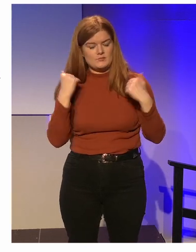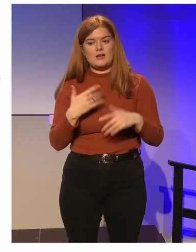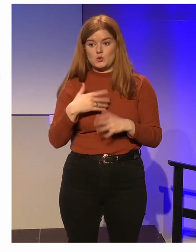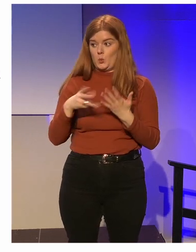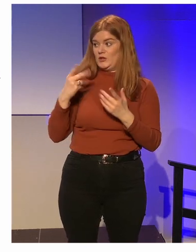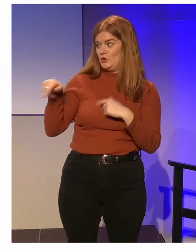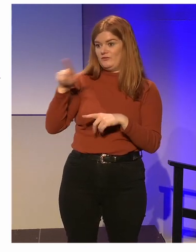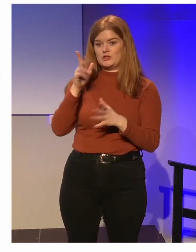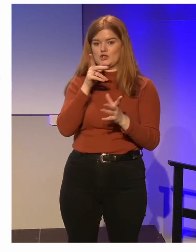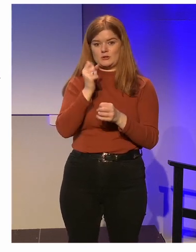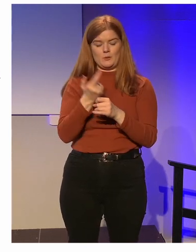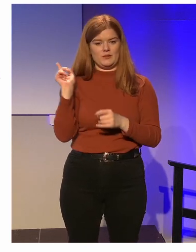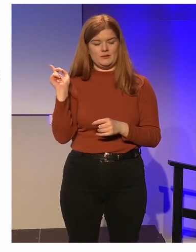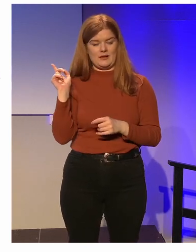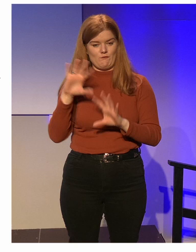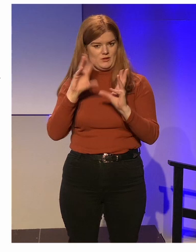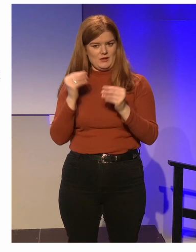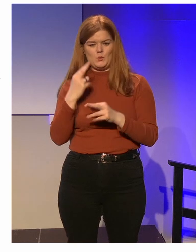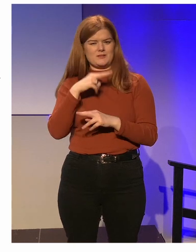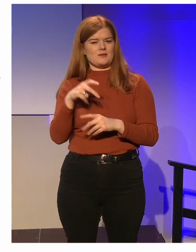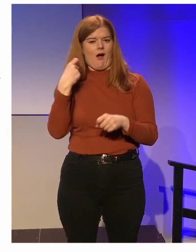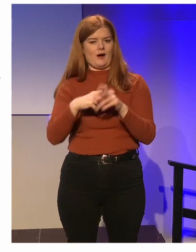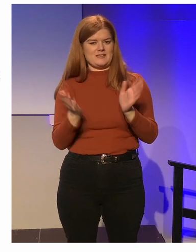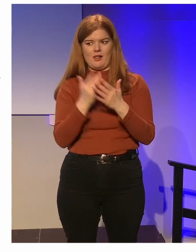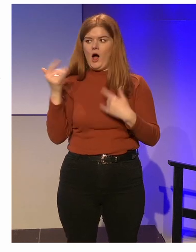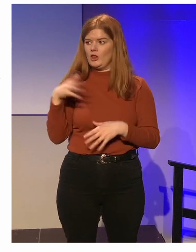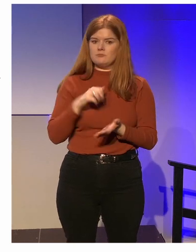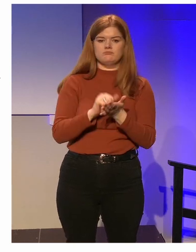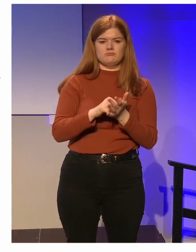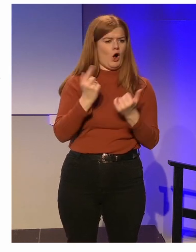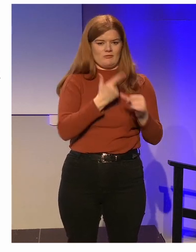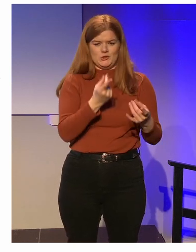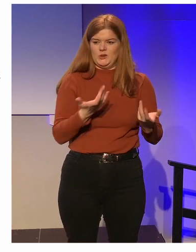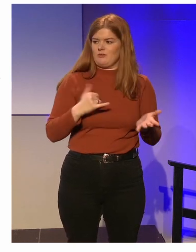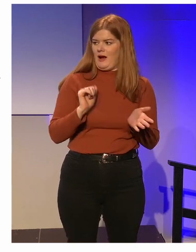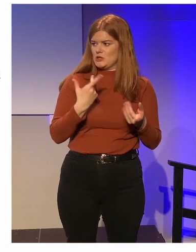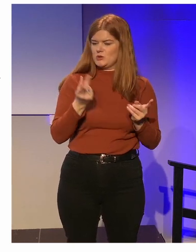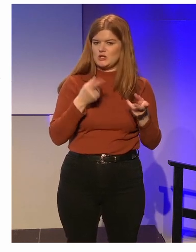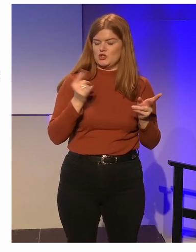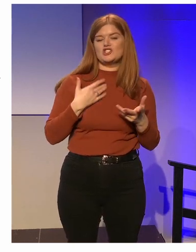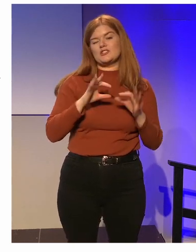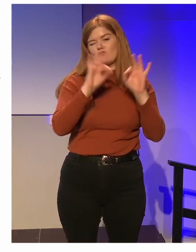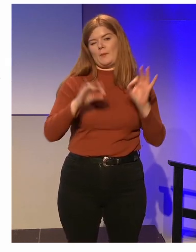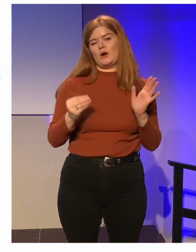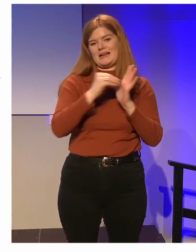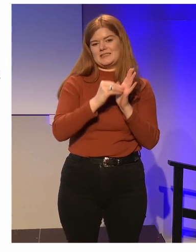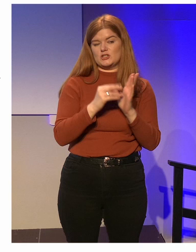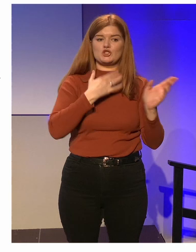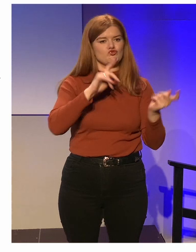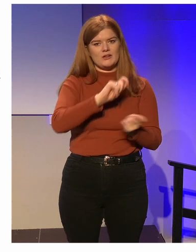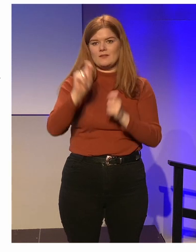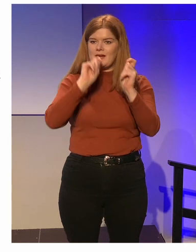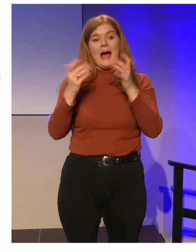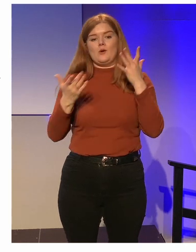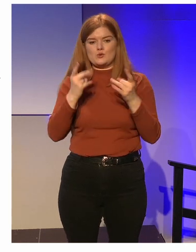as you talked about, it wasn't a hard sell. It's stuff they're doing already. It's just a framework. It's about rethinking how